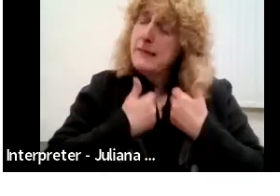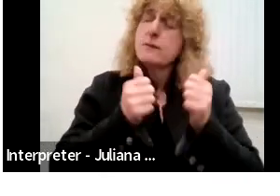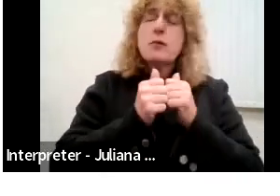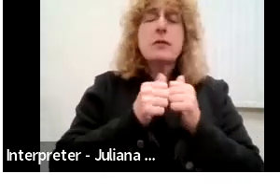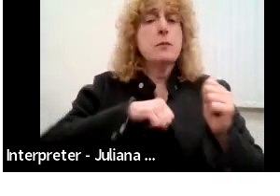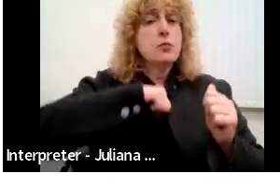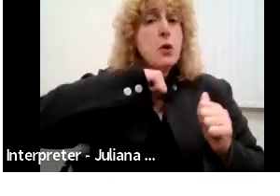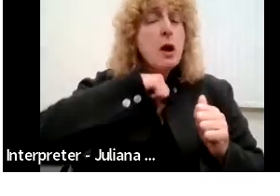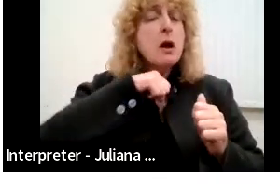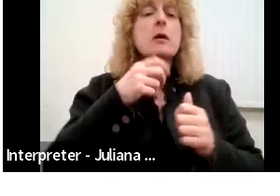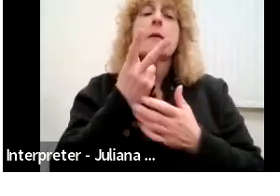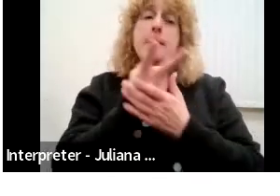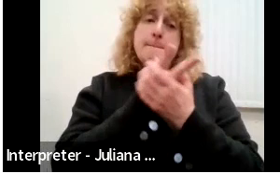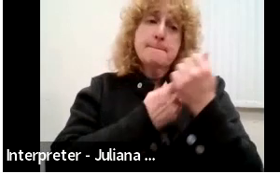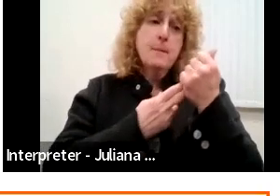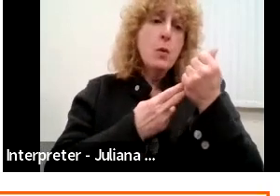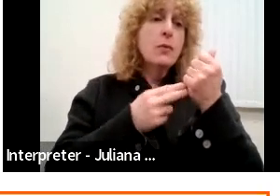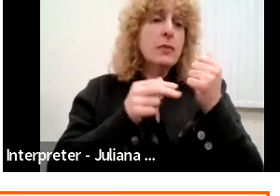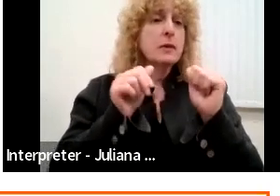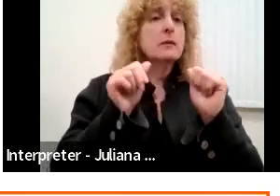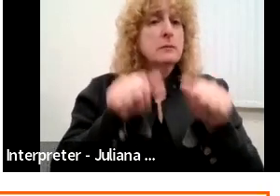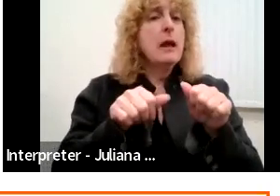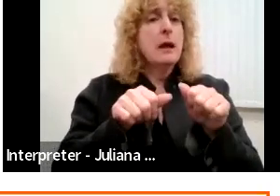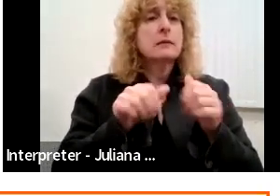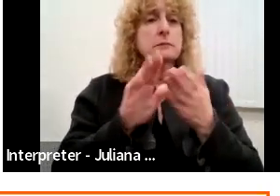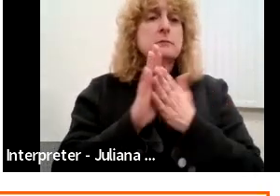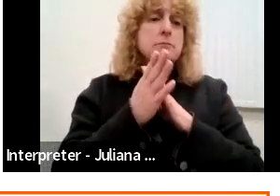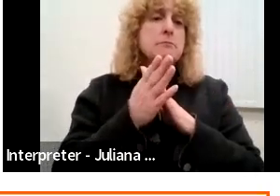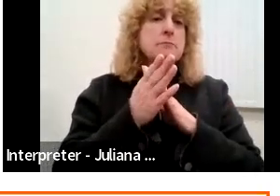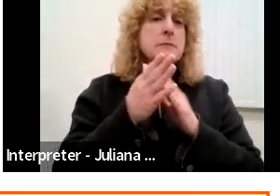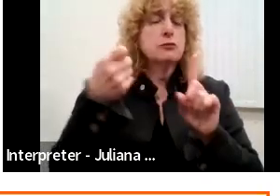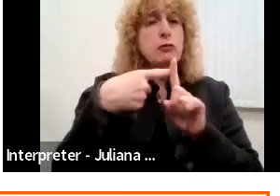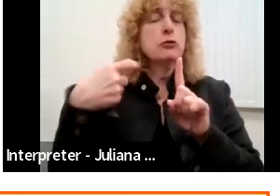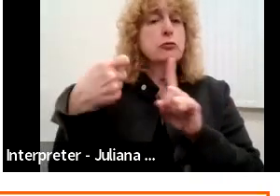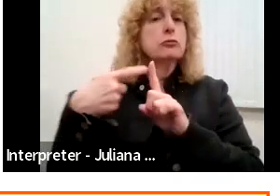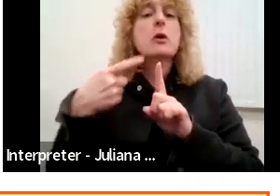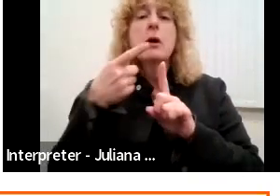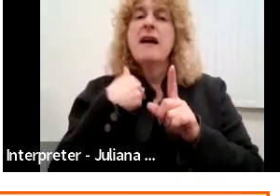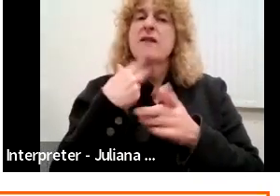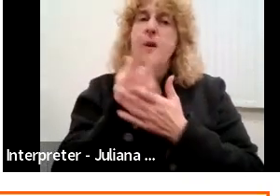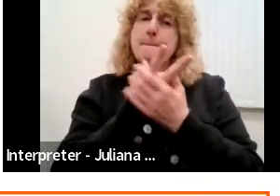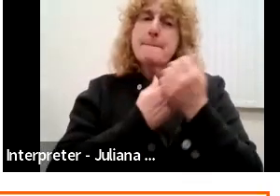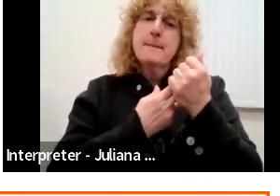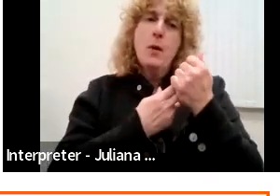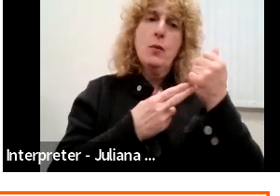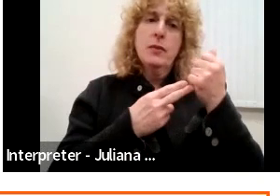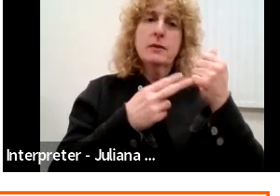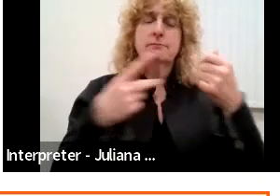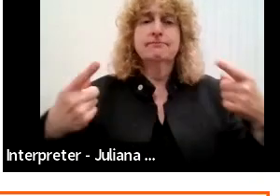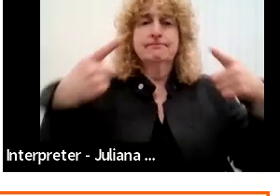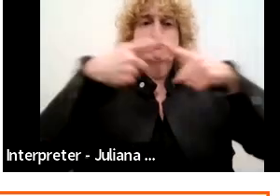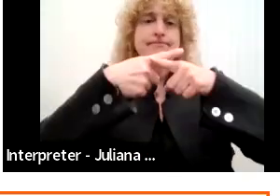and both can be true. And again, there's a both and circle interacting on the slide.